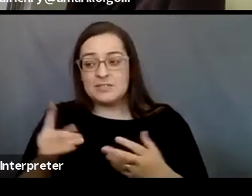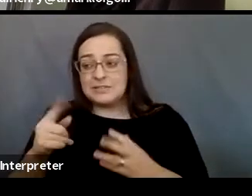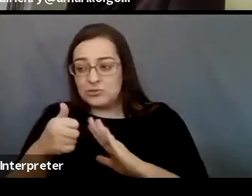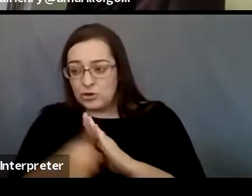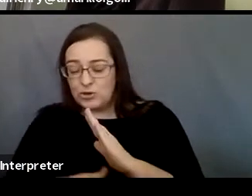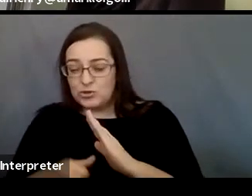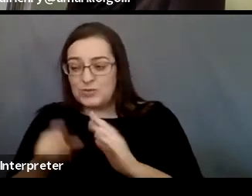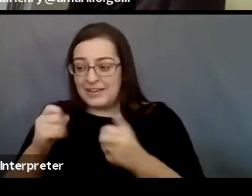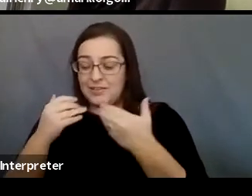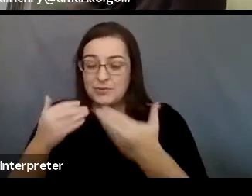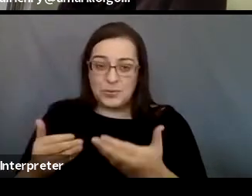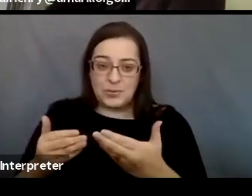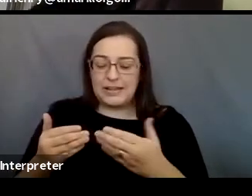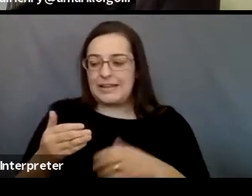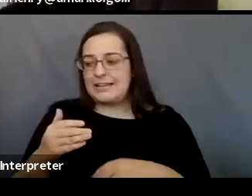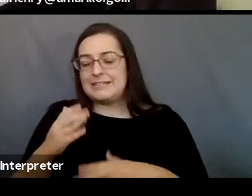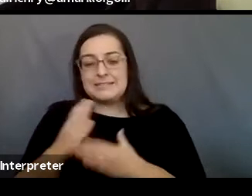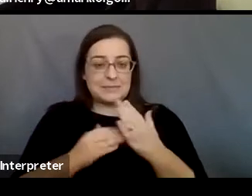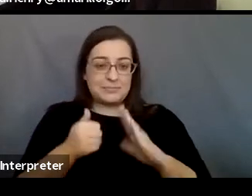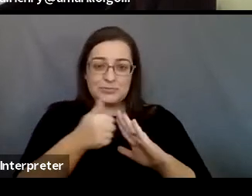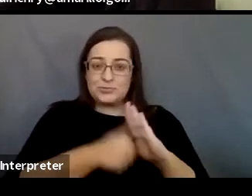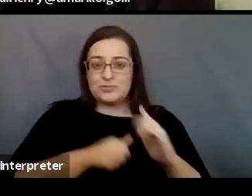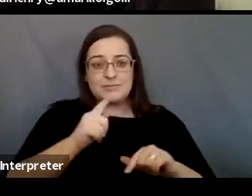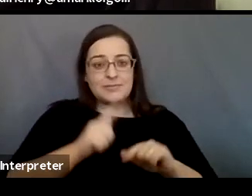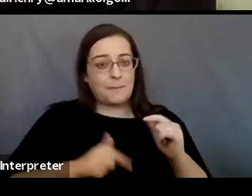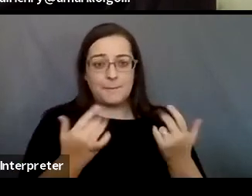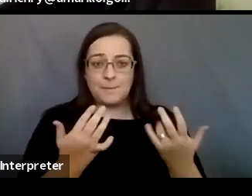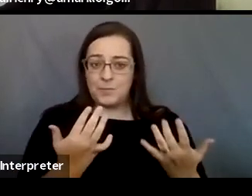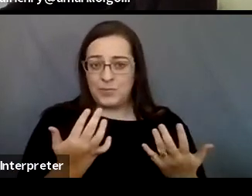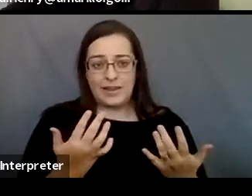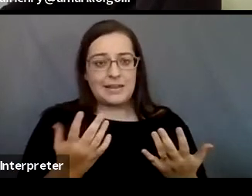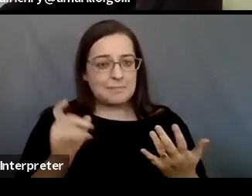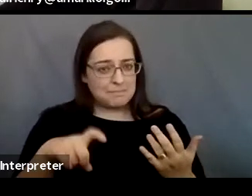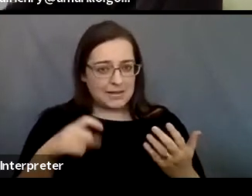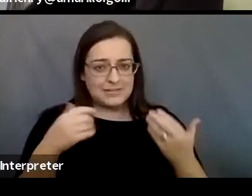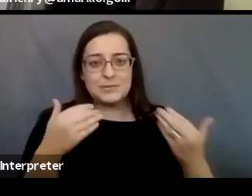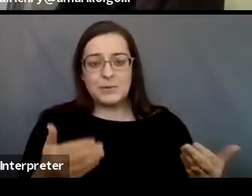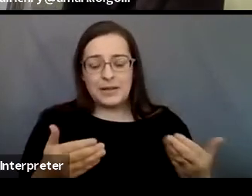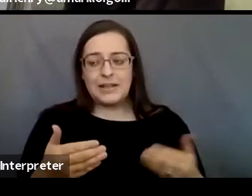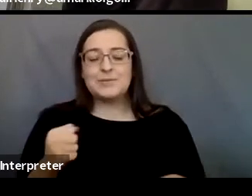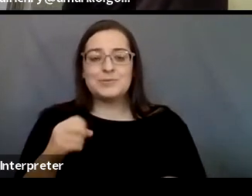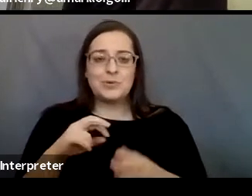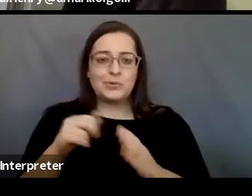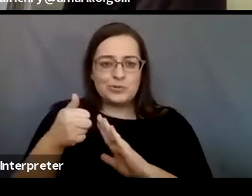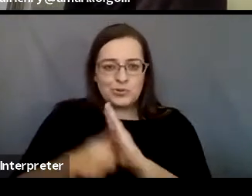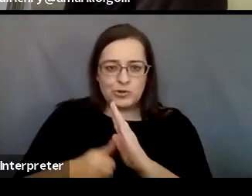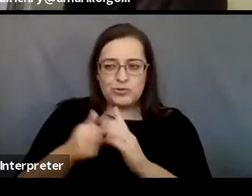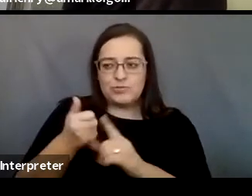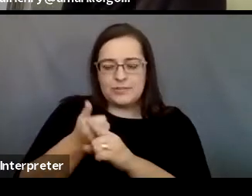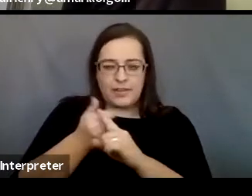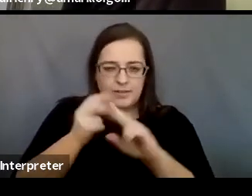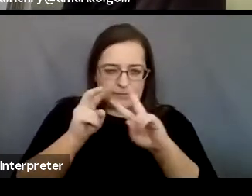surgeries can and cannot wait. And therefore, this is a case-by-case